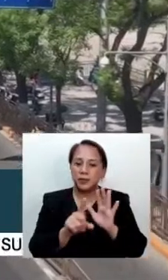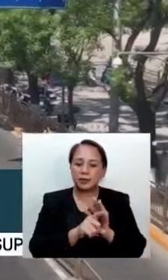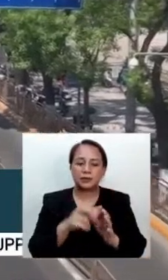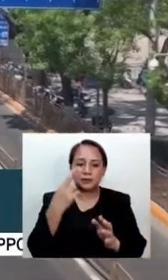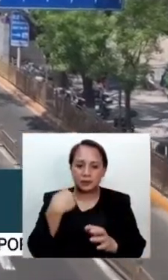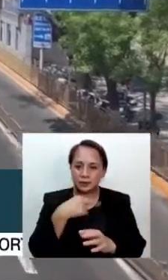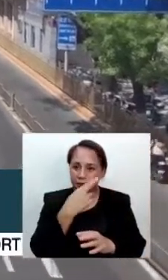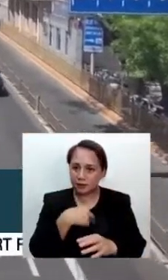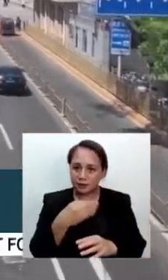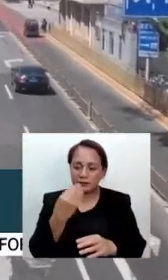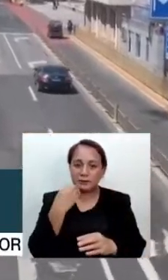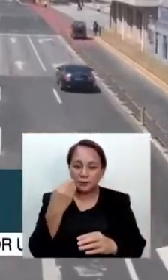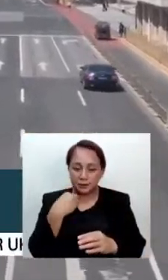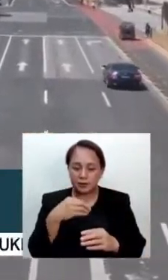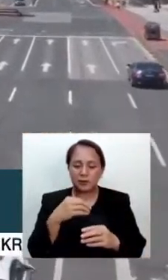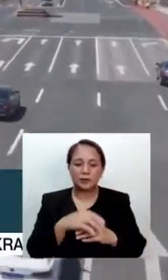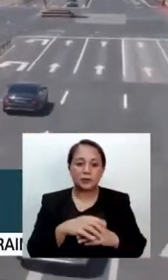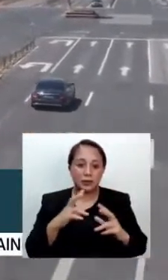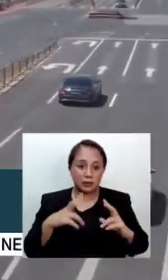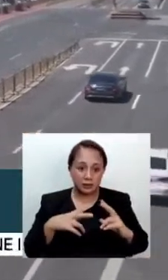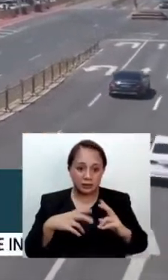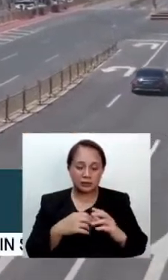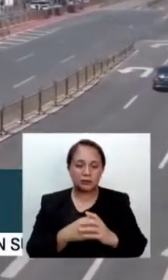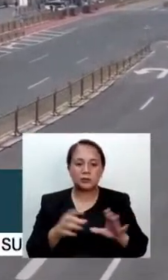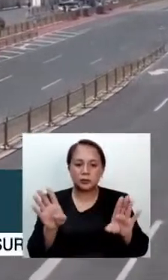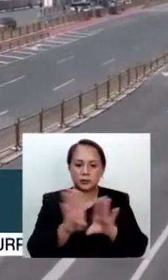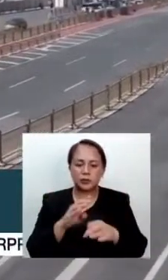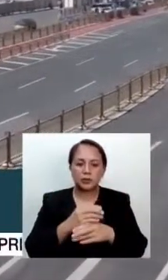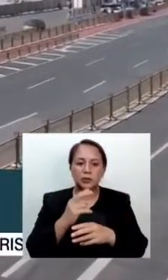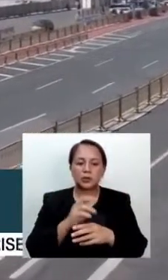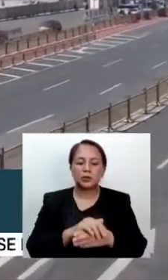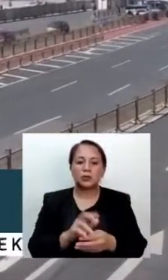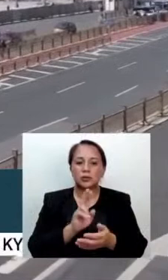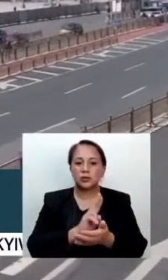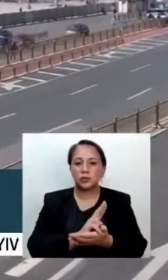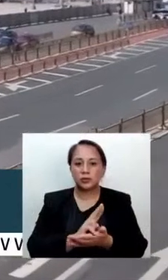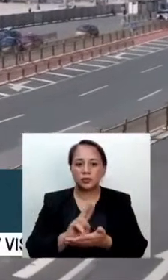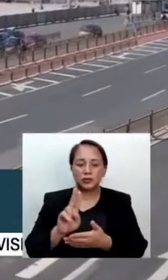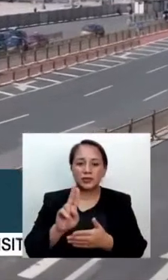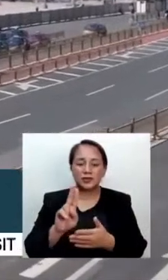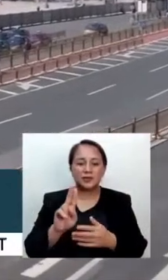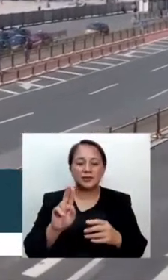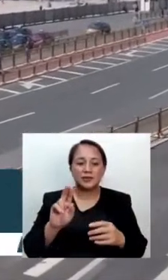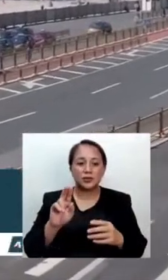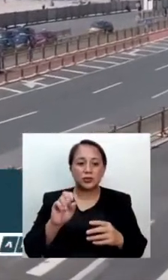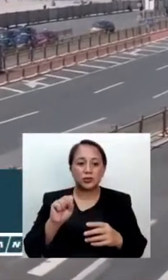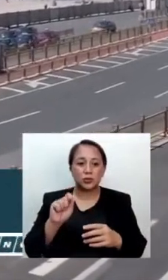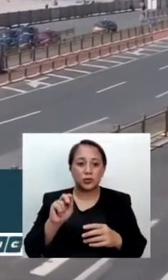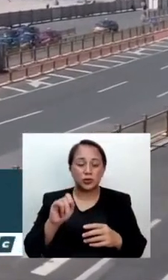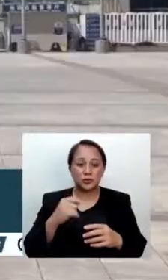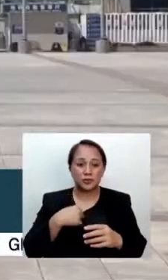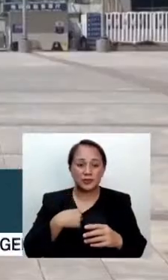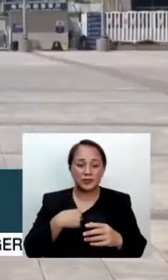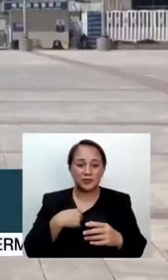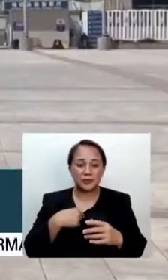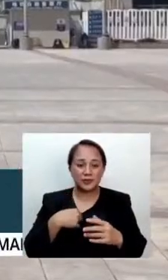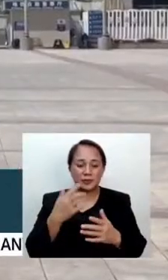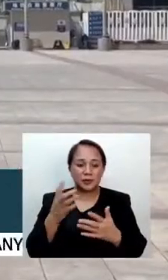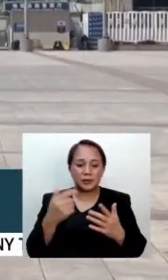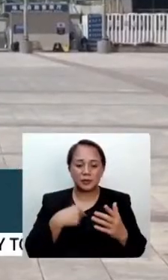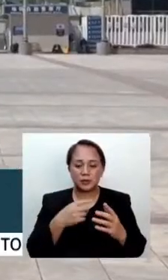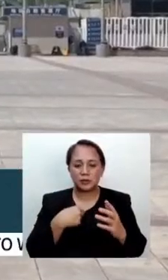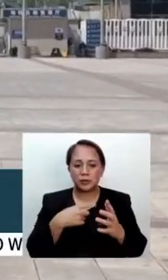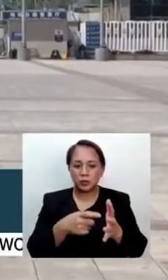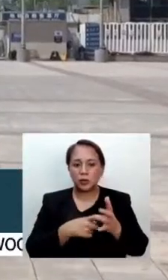holiday period. Officials also shut down the Universal Studios theme park and required residents to provide negative COVID